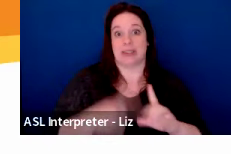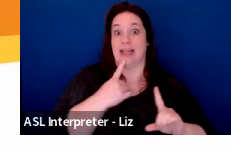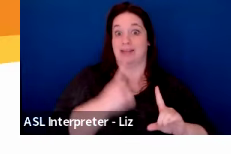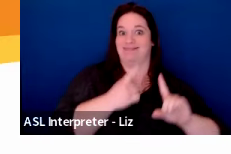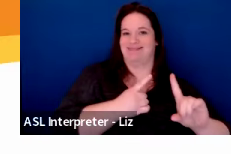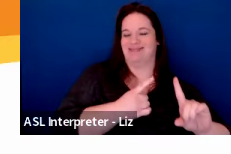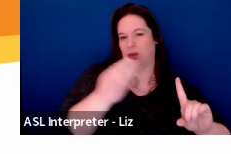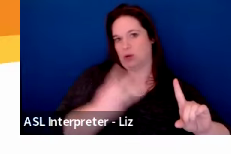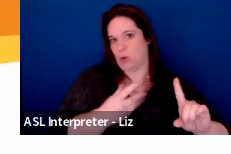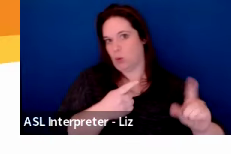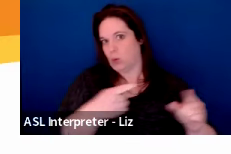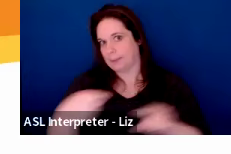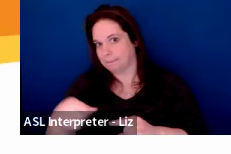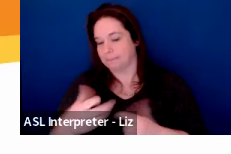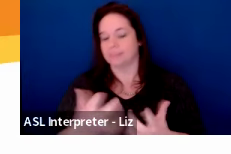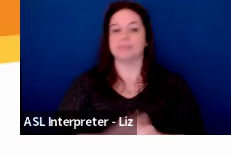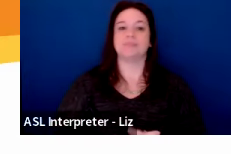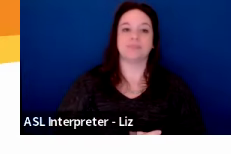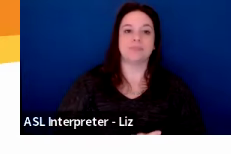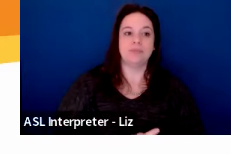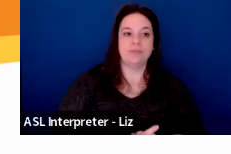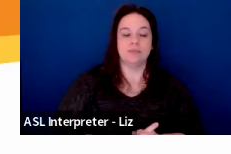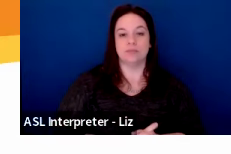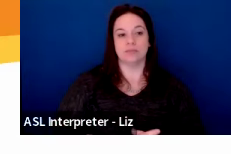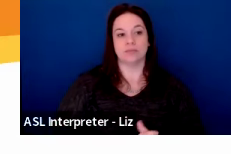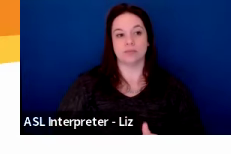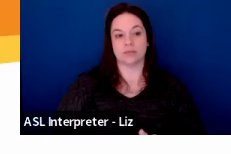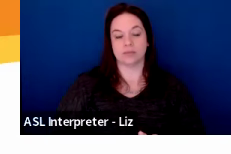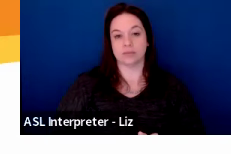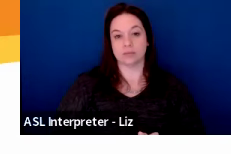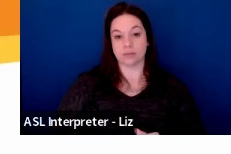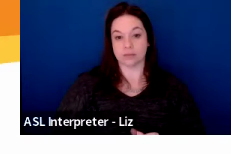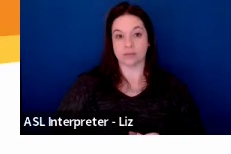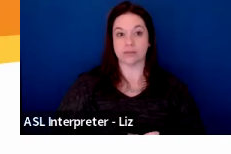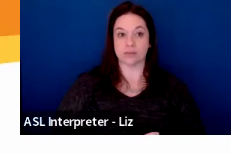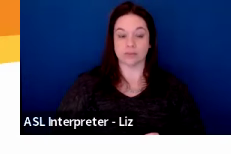do, what happened during the project.